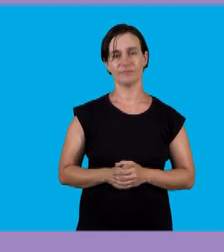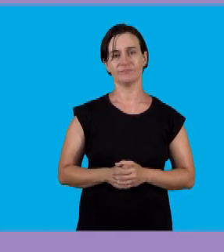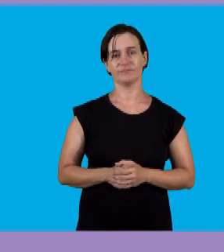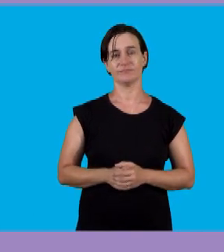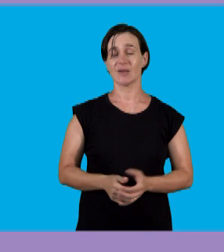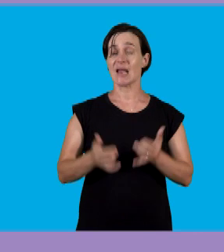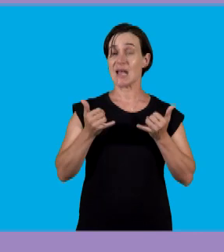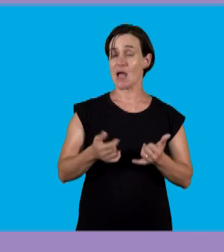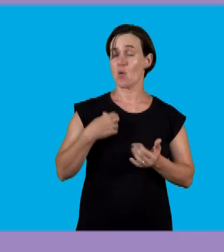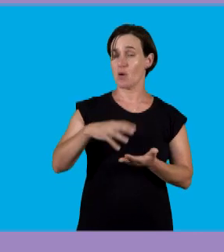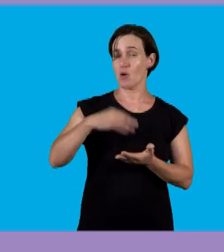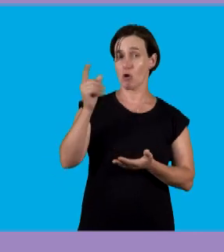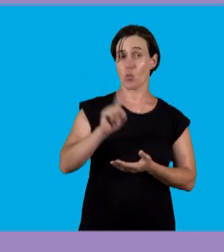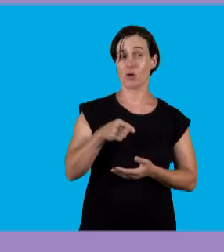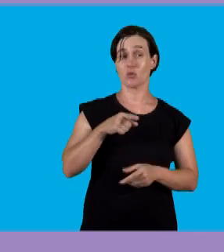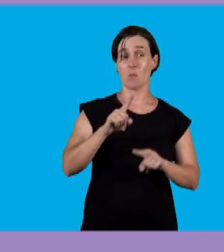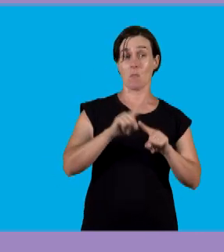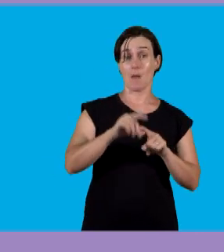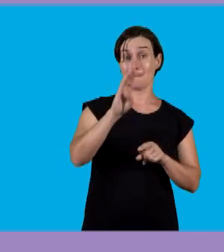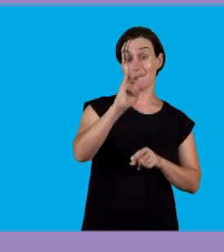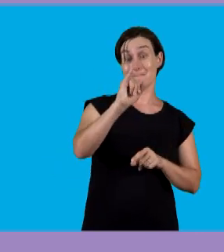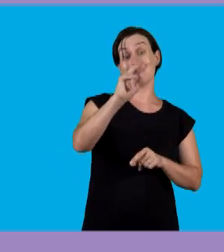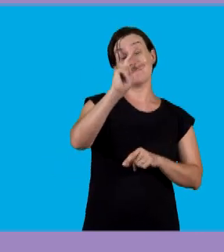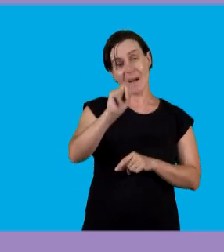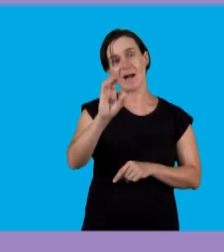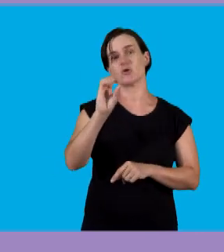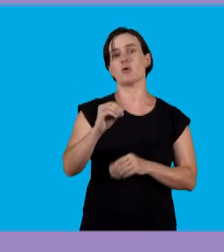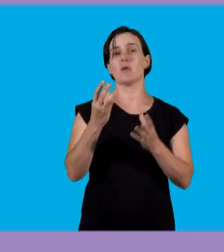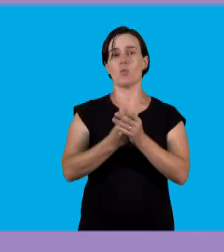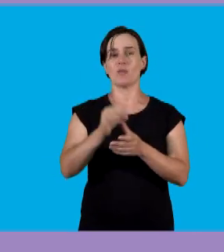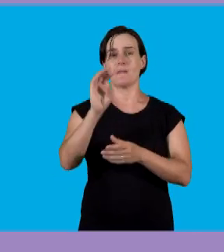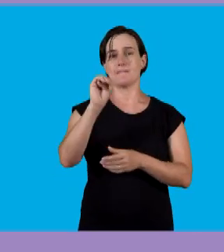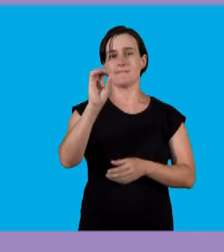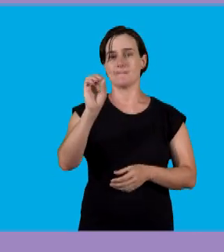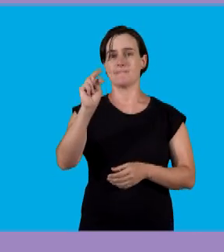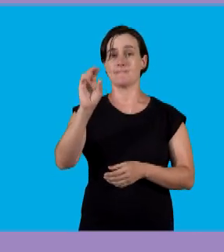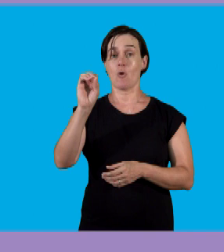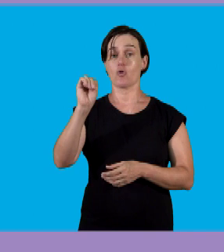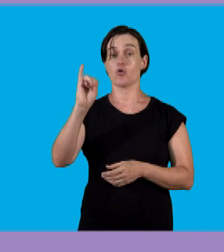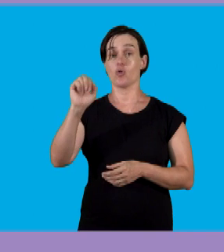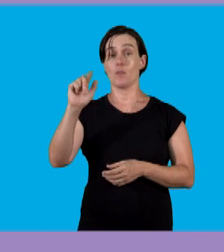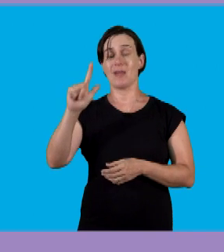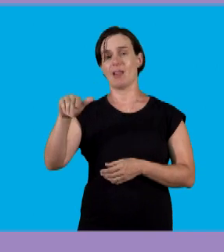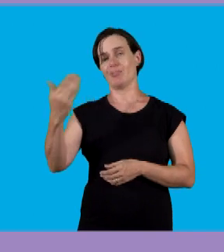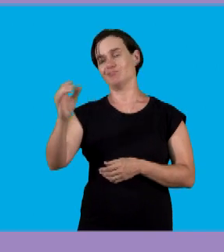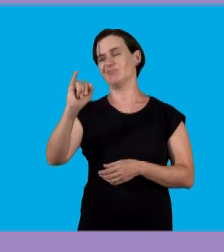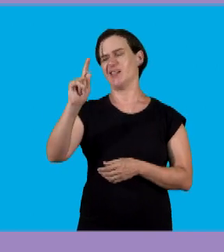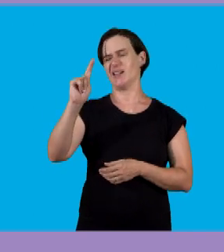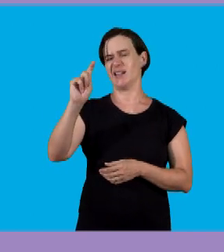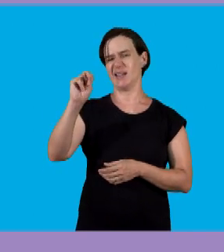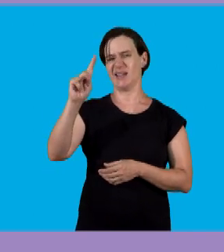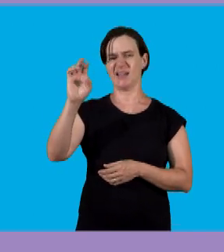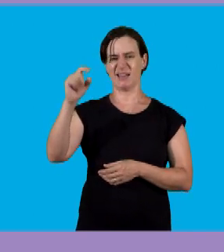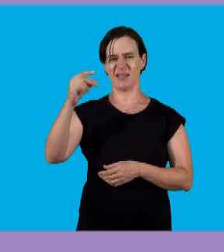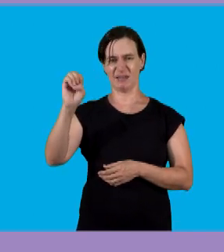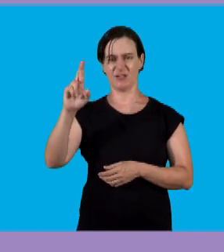Let's look at now multiplying monomials and integers with binomials. So firstly, we're going to start with that constant